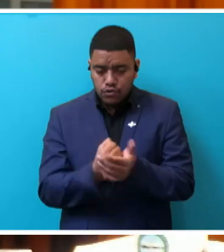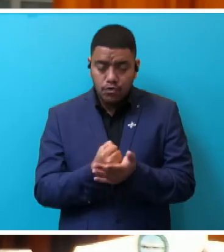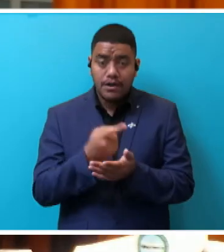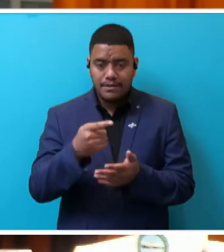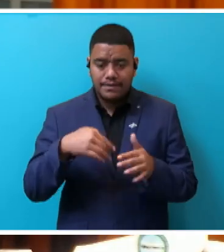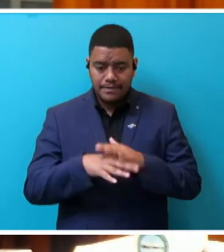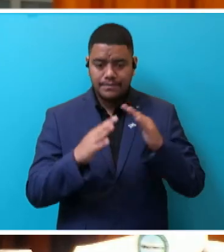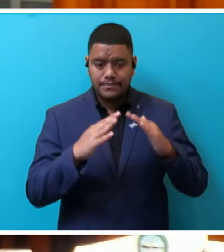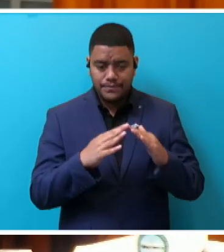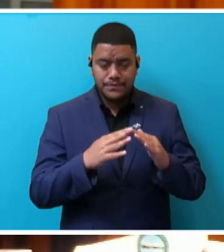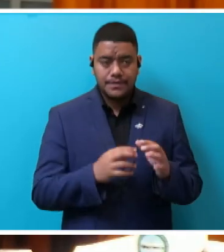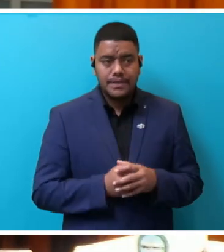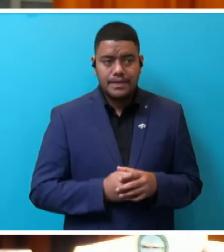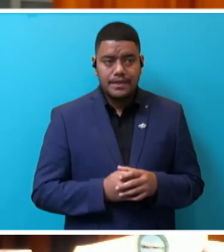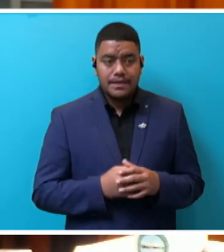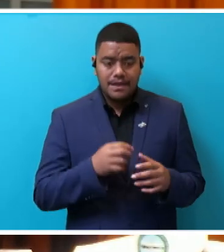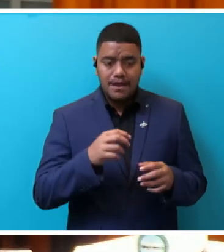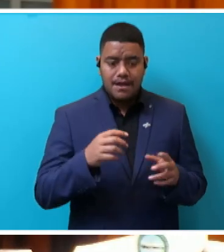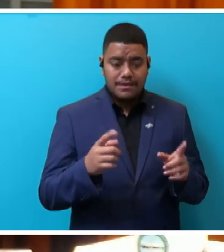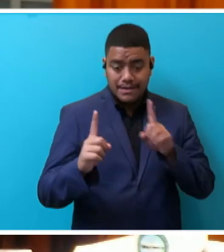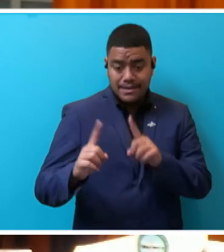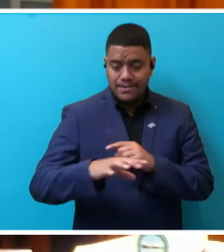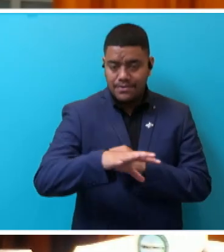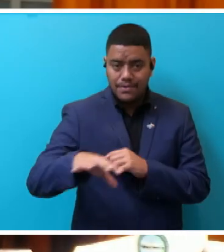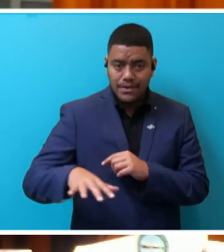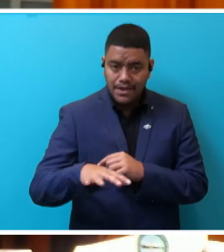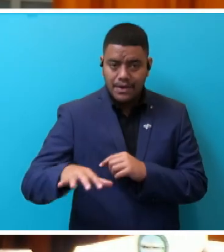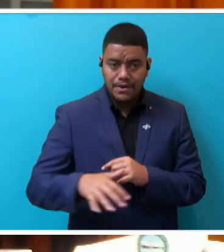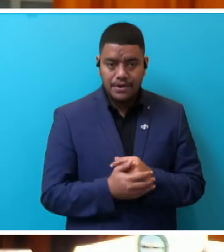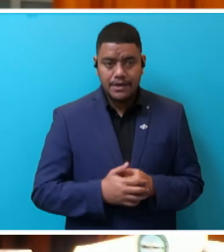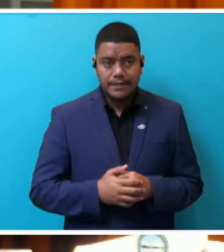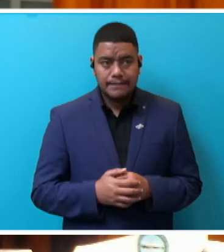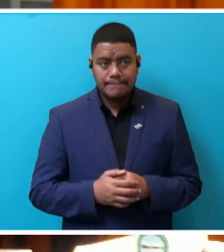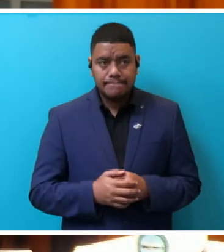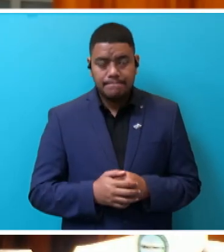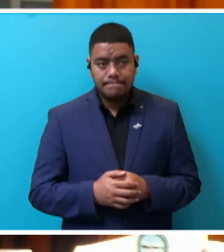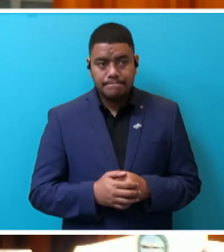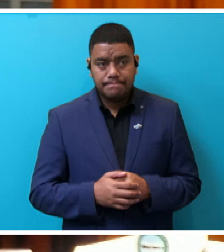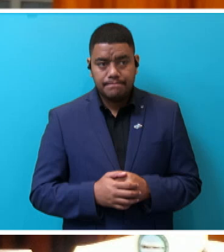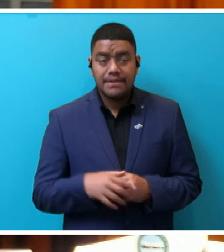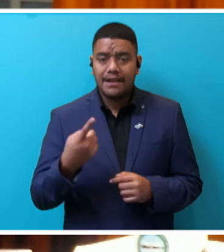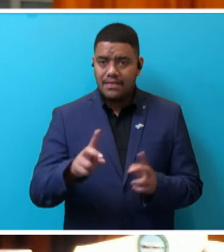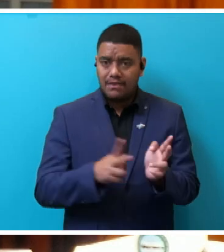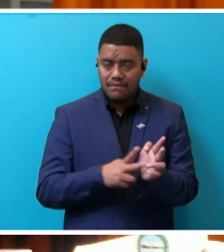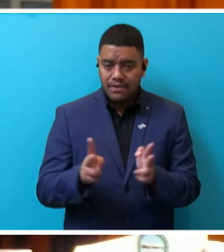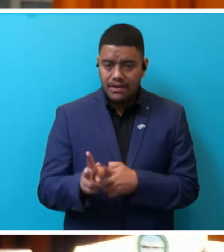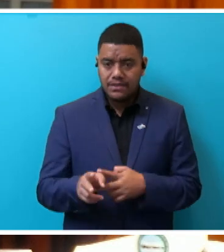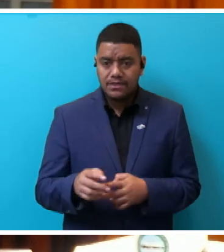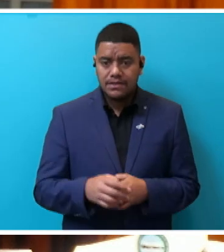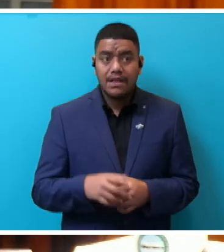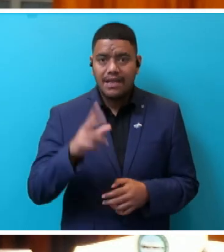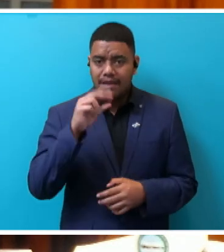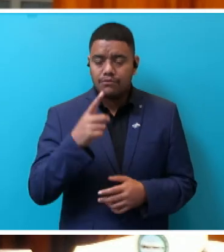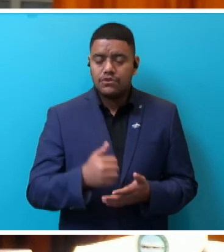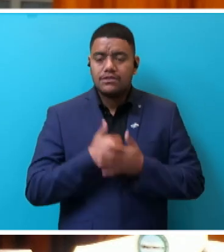in-house, contained in and around the area and the villages that would be able to